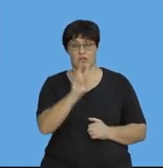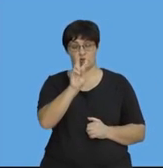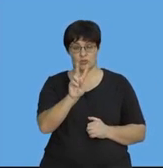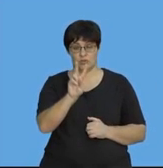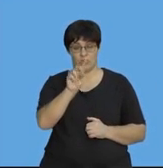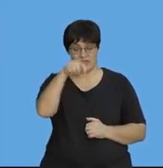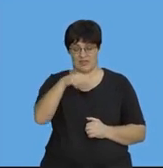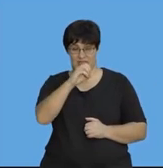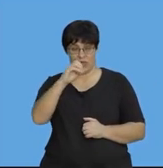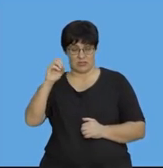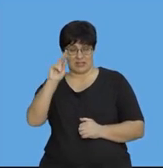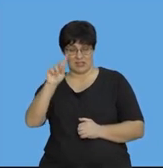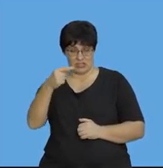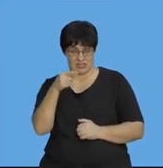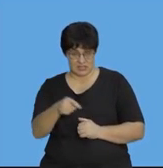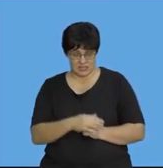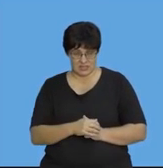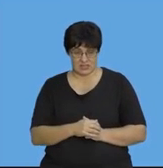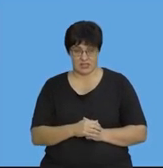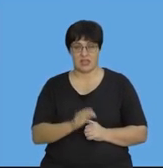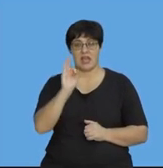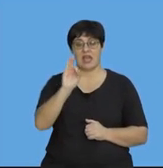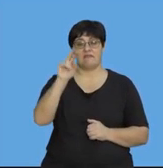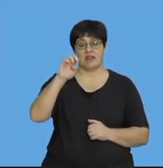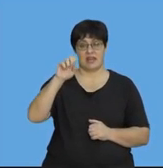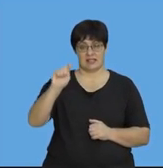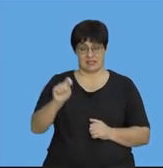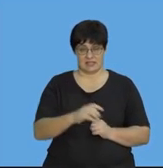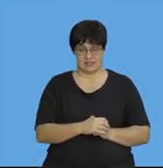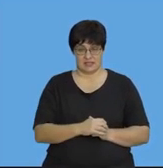2,000 kilogram one, all right? So we know F net